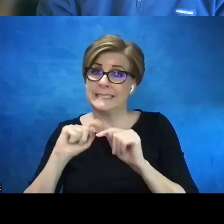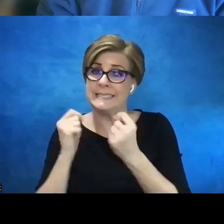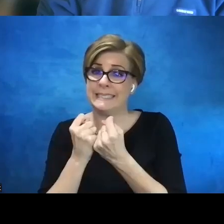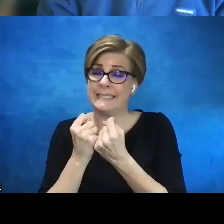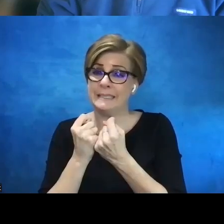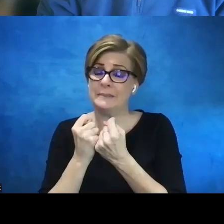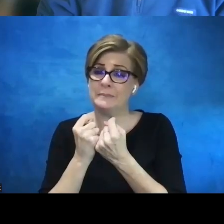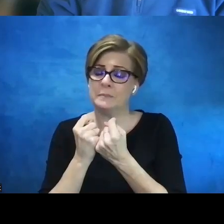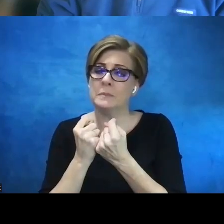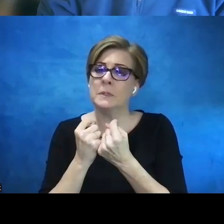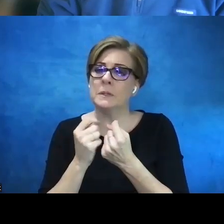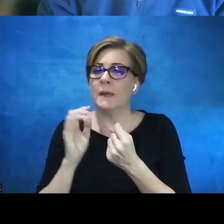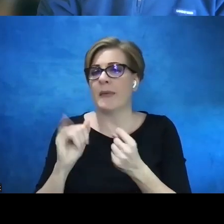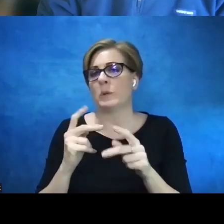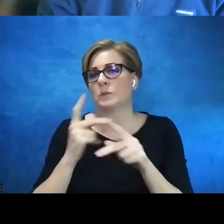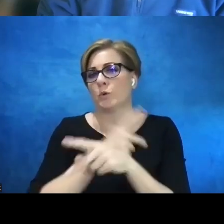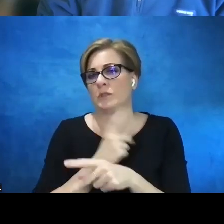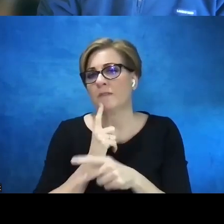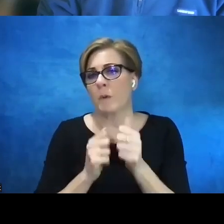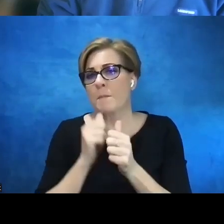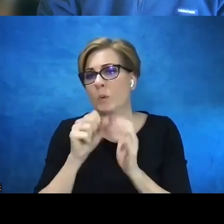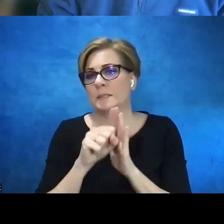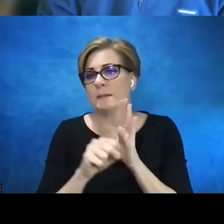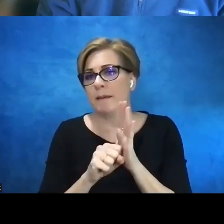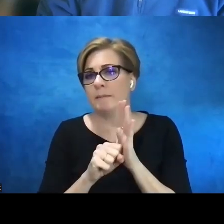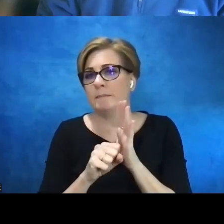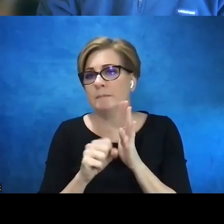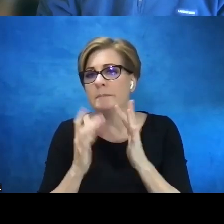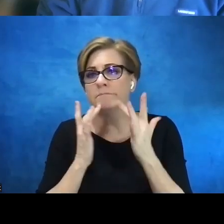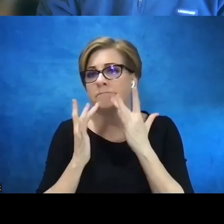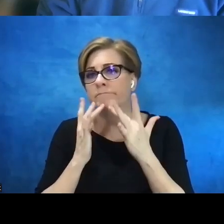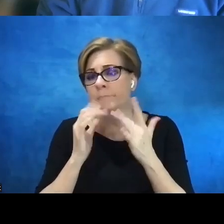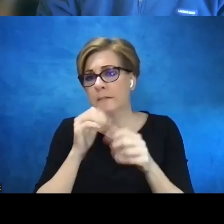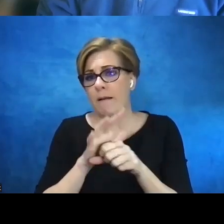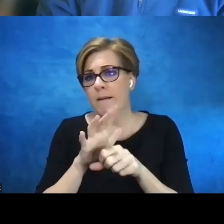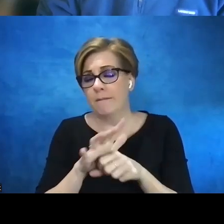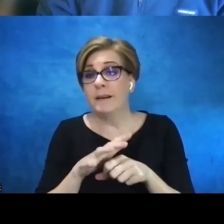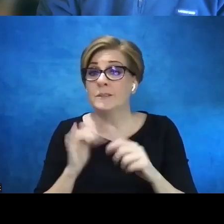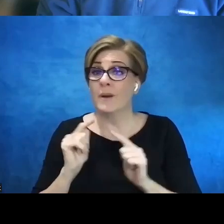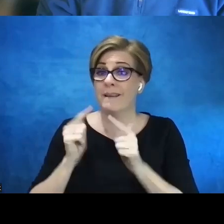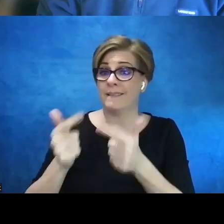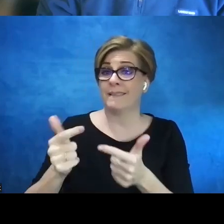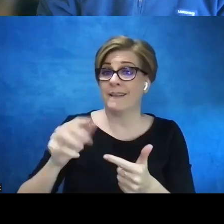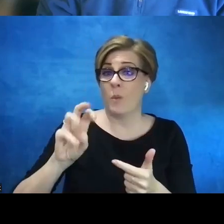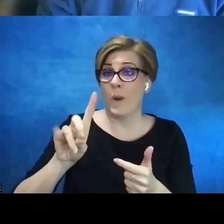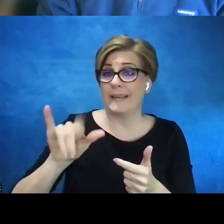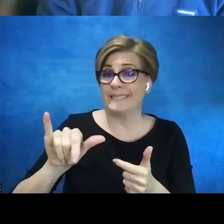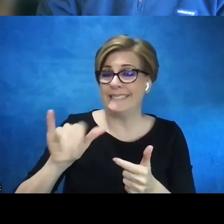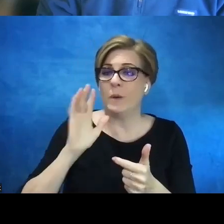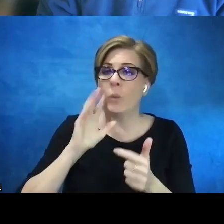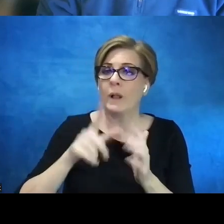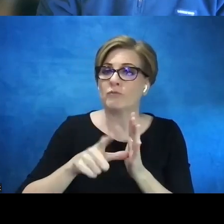had the largest set of shortages. So with that, I'll turn it back to Wendy for this last slide.